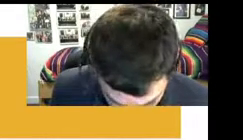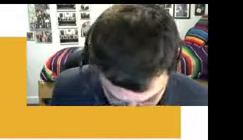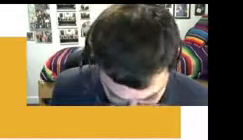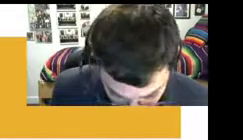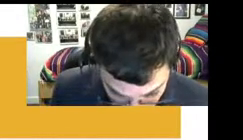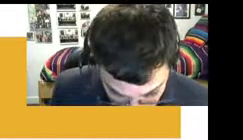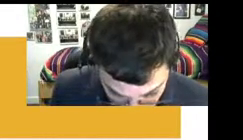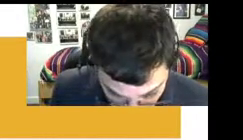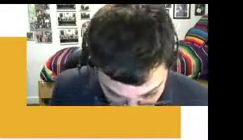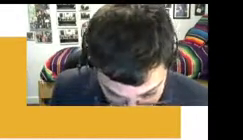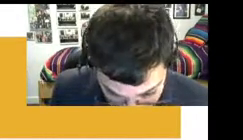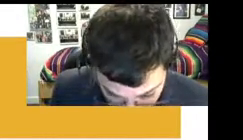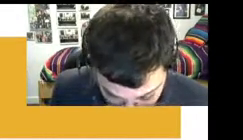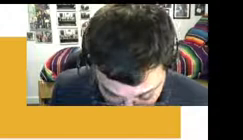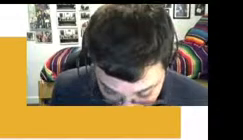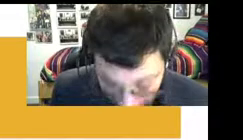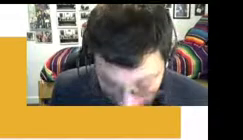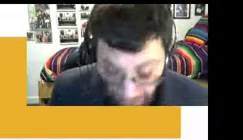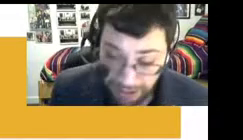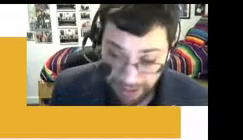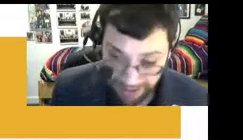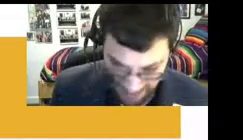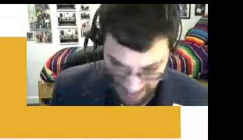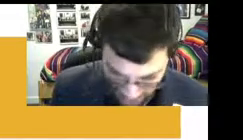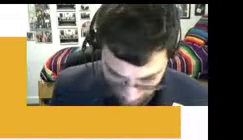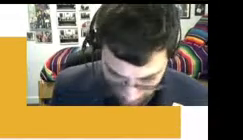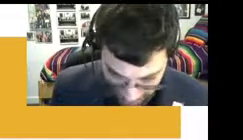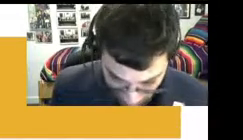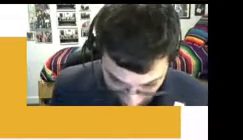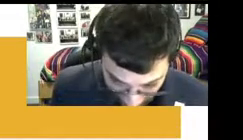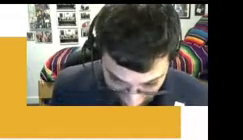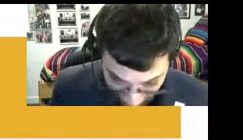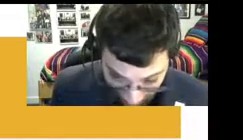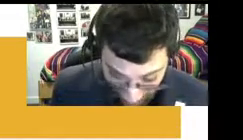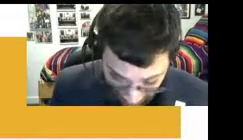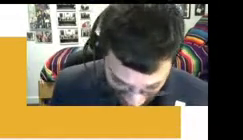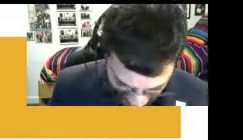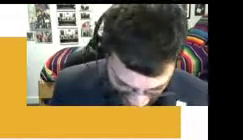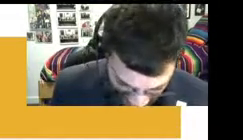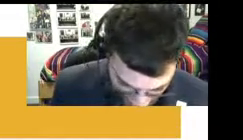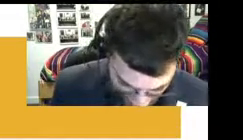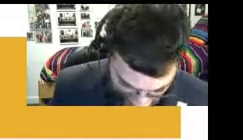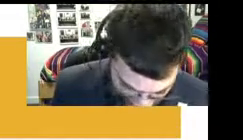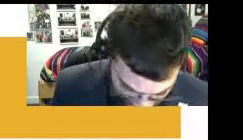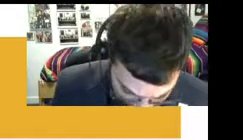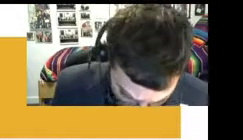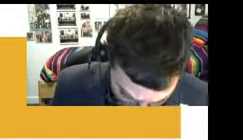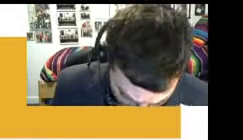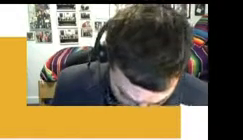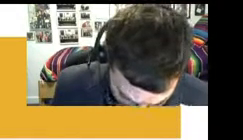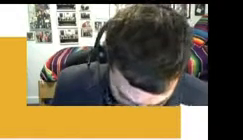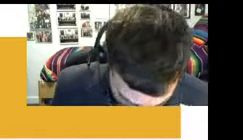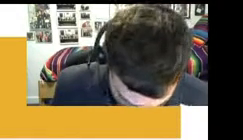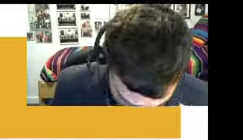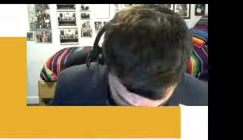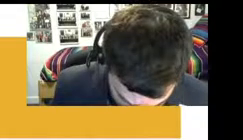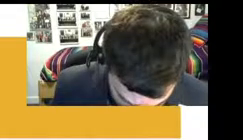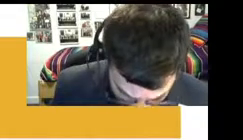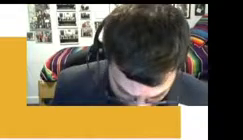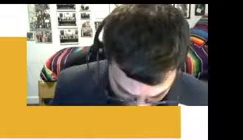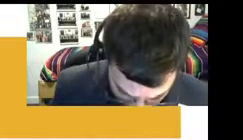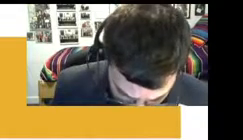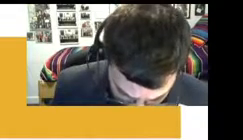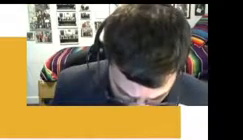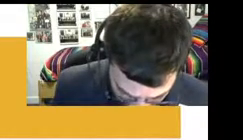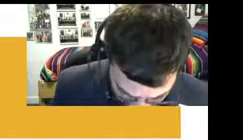Jewish thing to do? So your presence today demonstrates that you believe that it's the Jewish thing to do, and we will provide you resources